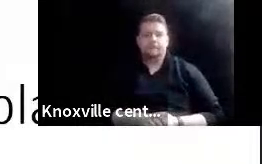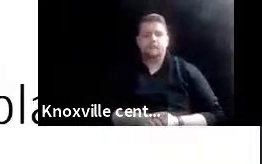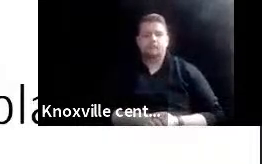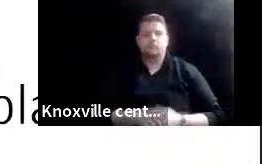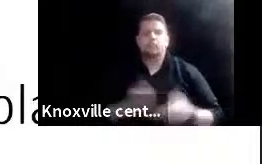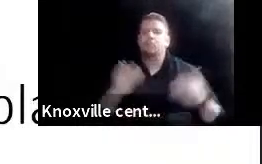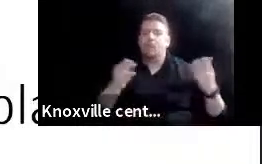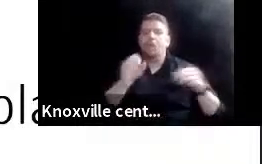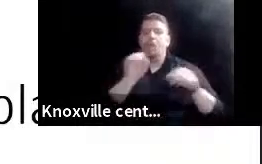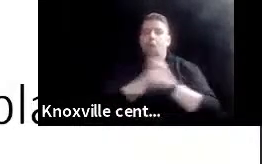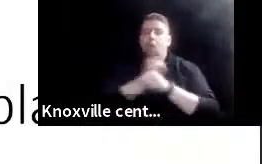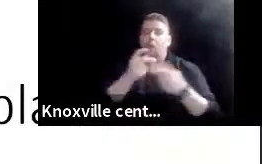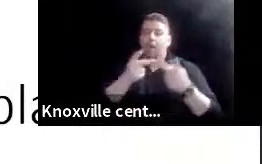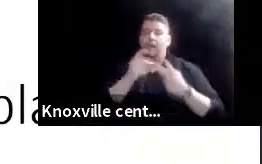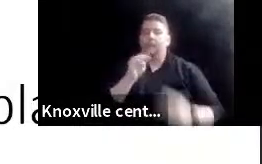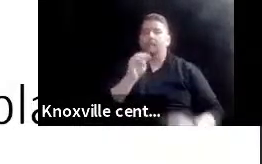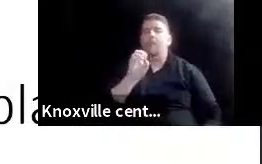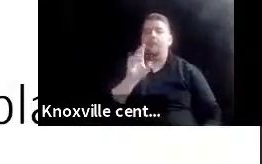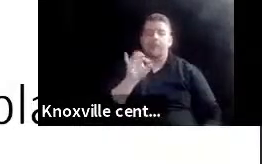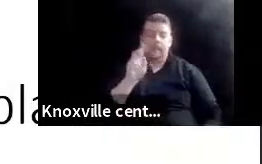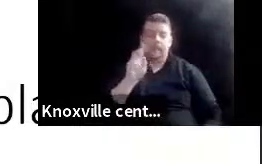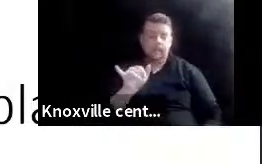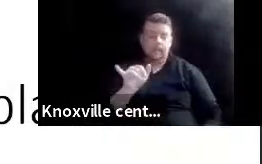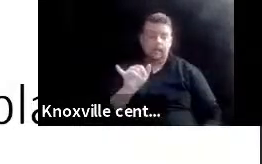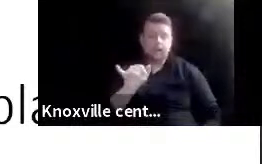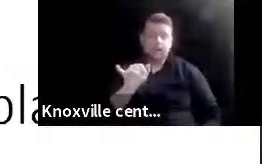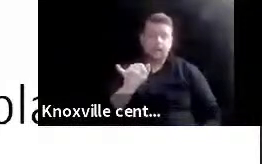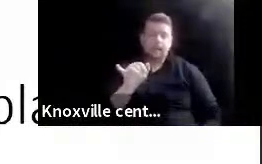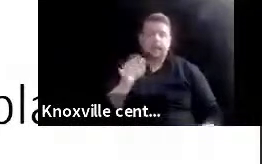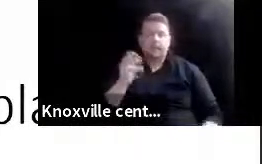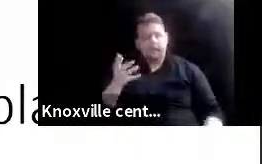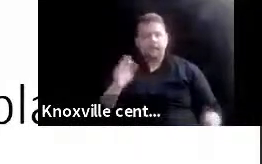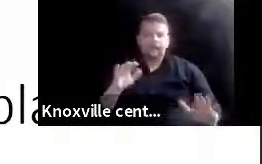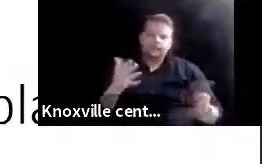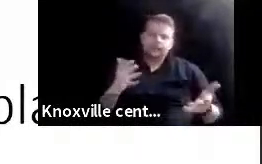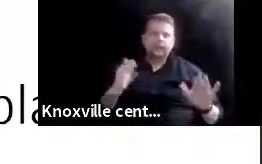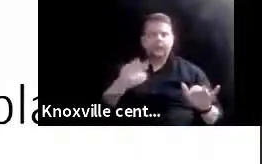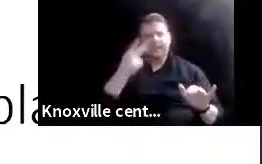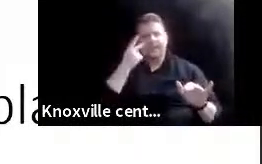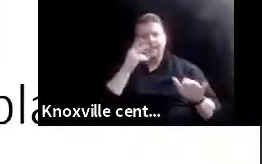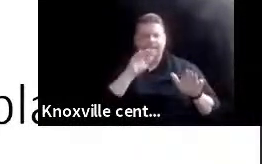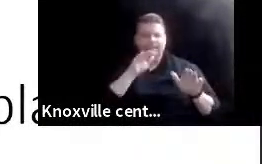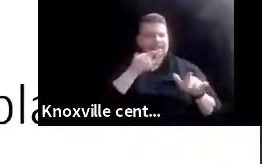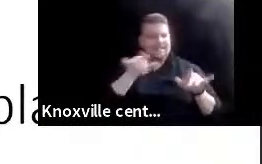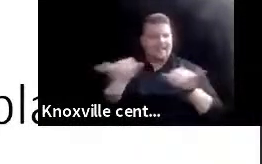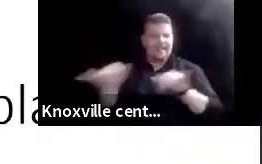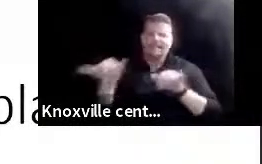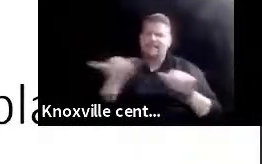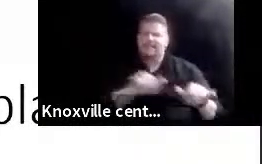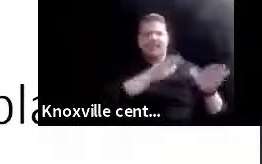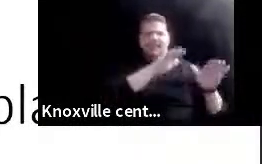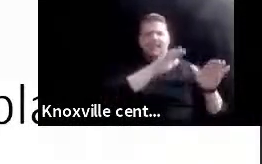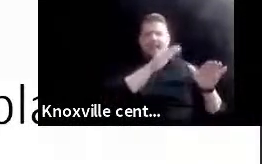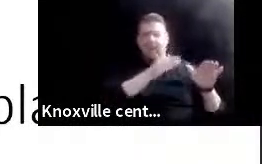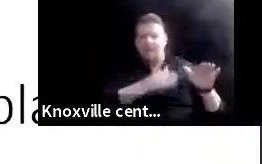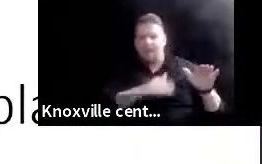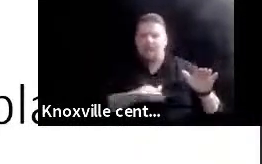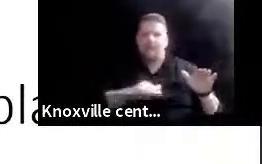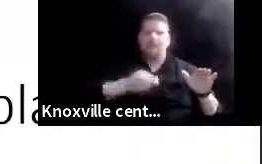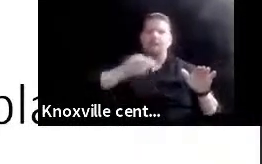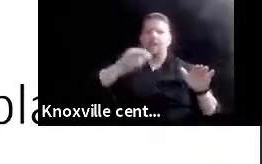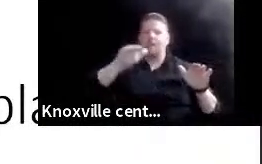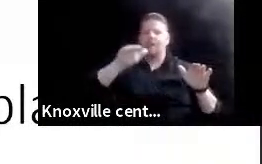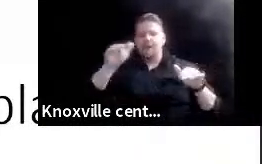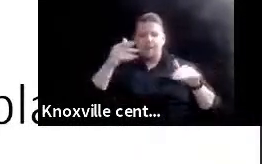So looking at the workplace mobility, you can kind of see that same curve that we saw back with